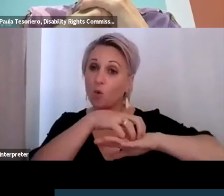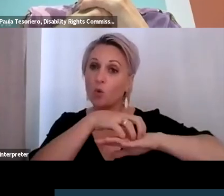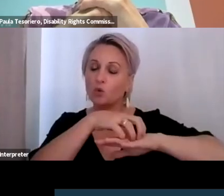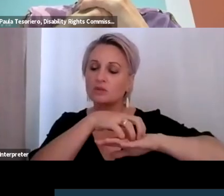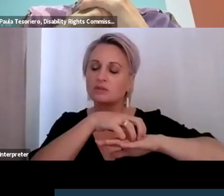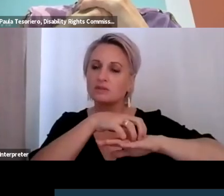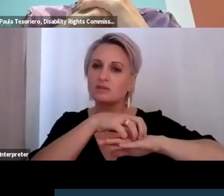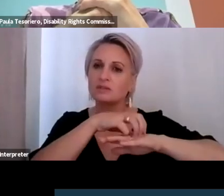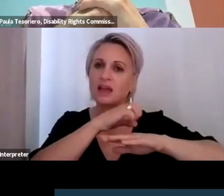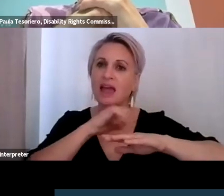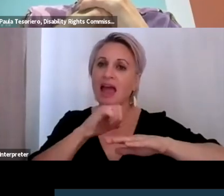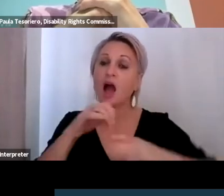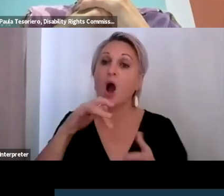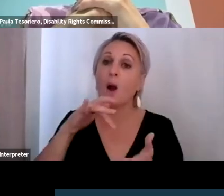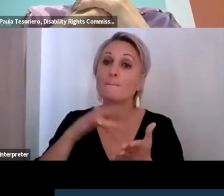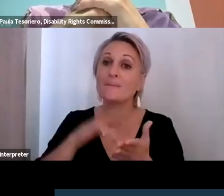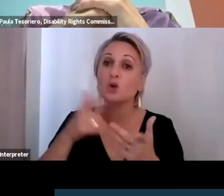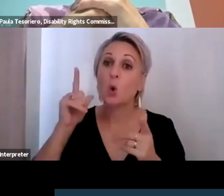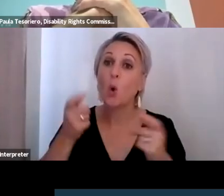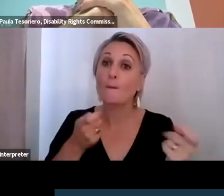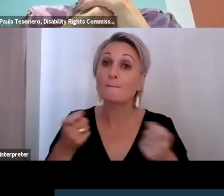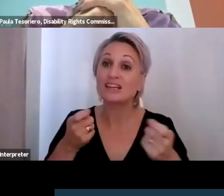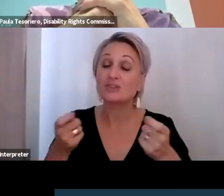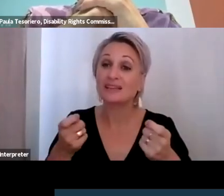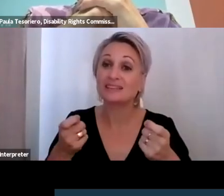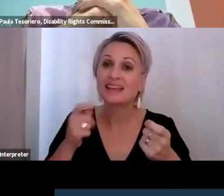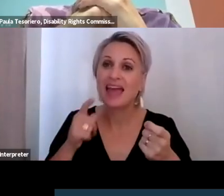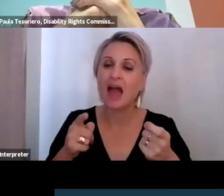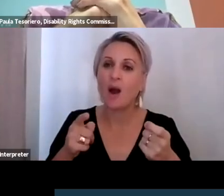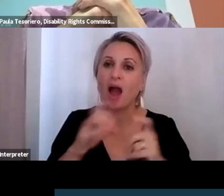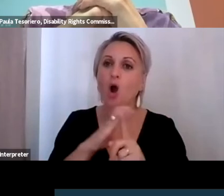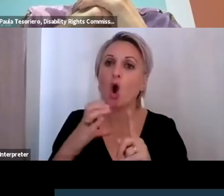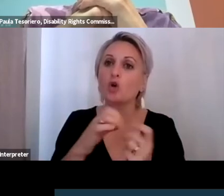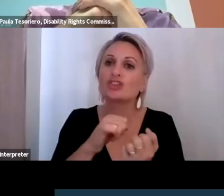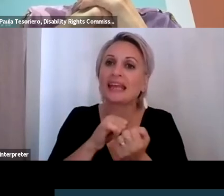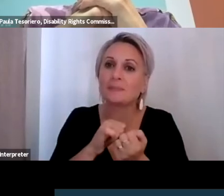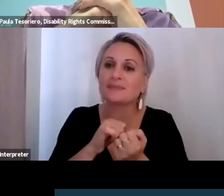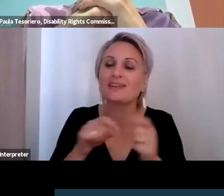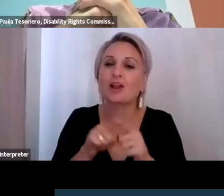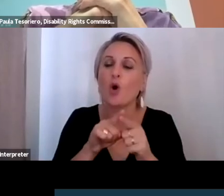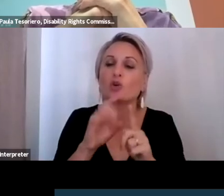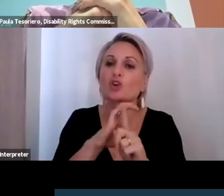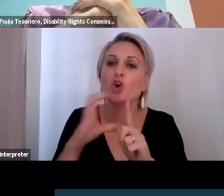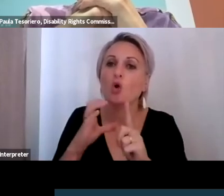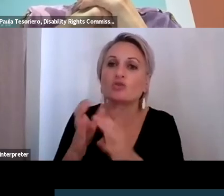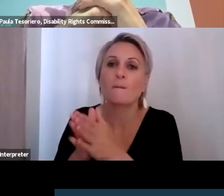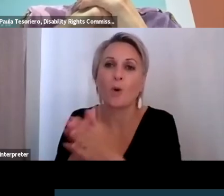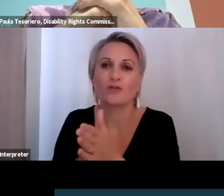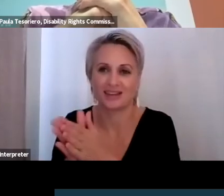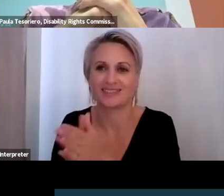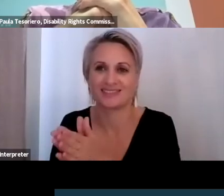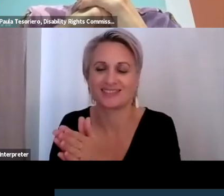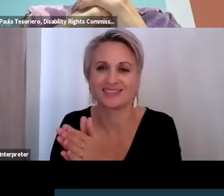And they're also, though, the culture cultivators. So they are where the